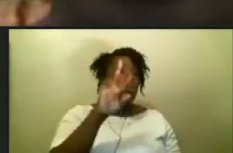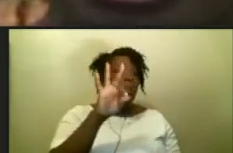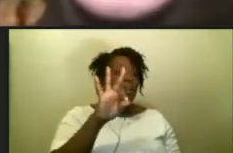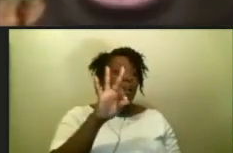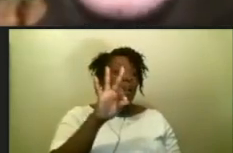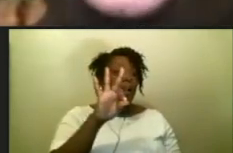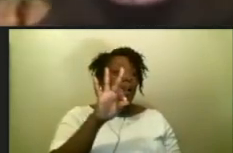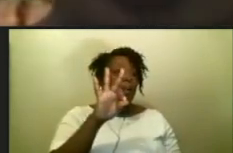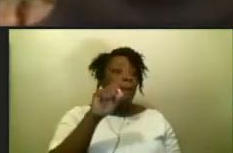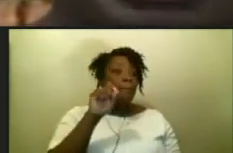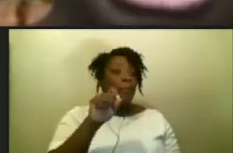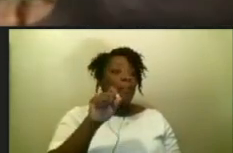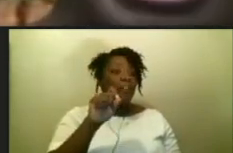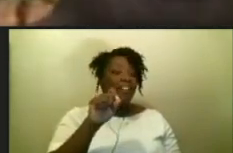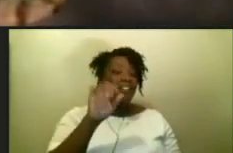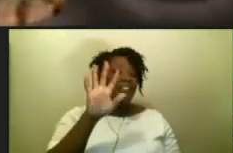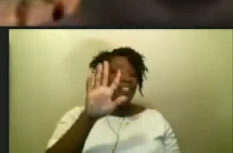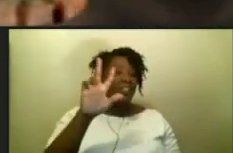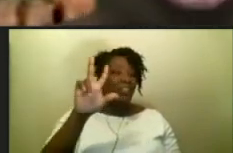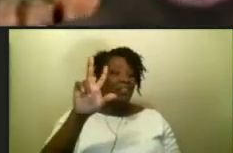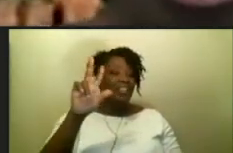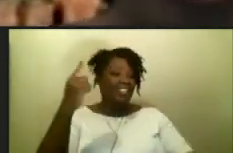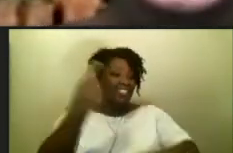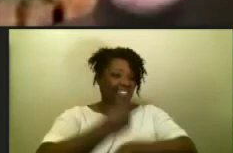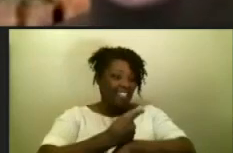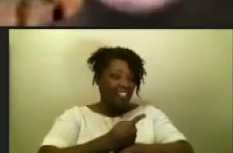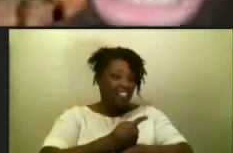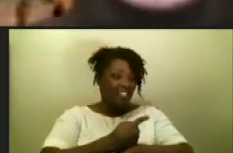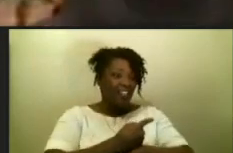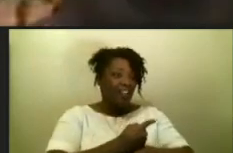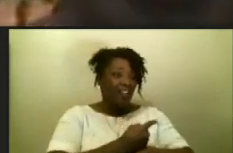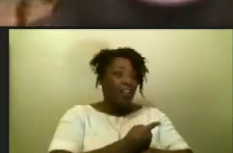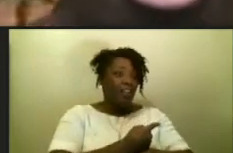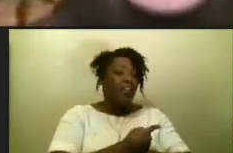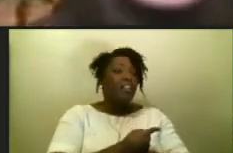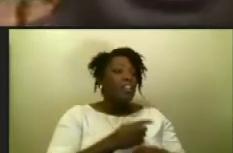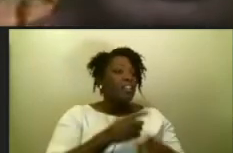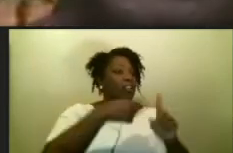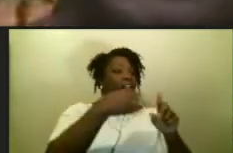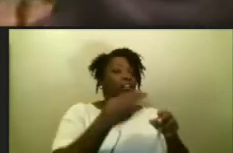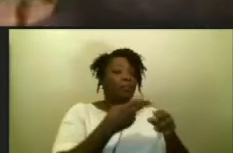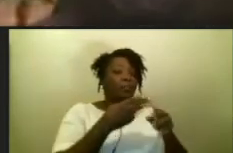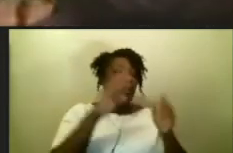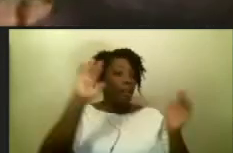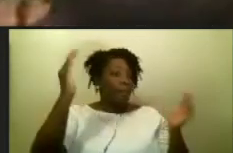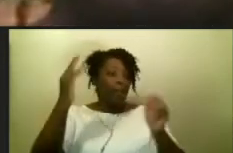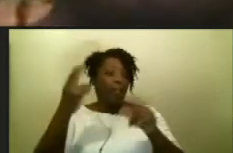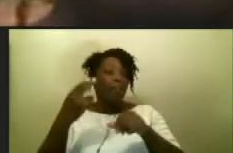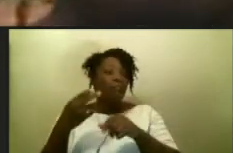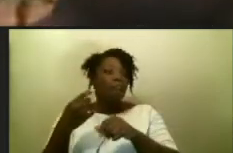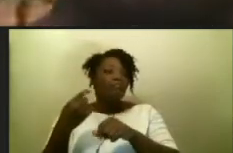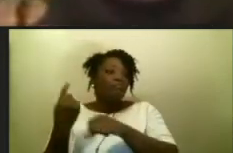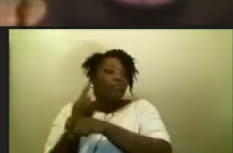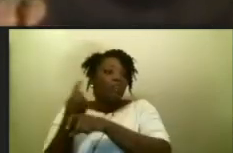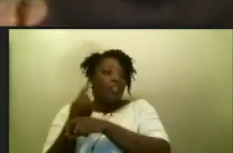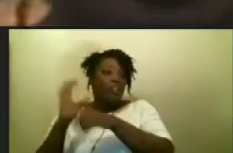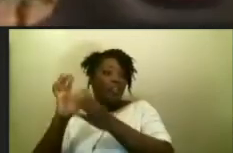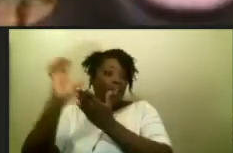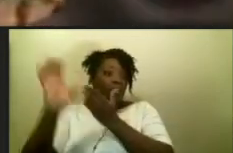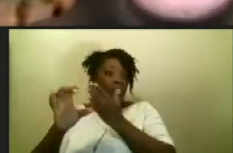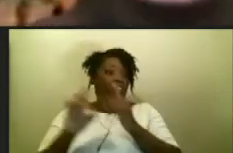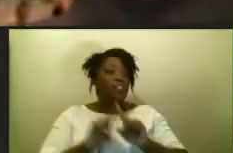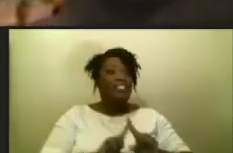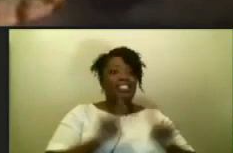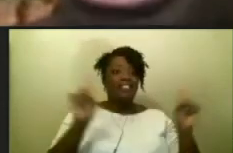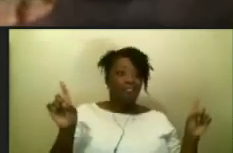29.53 solar days. So the Islamic calendar is shorter than the Gregorian calendar. And the year for the